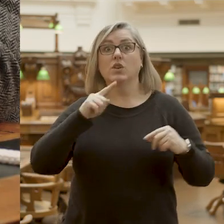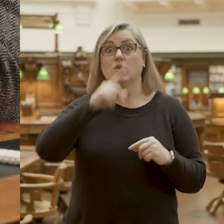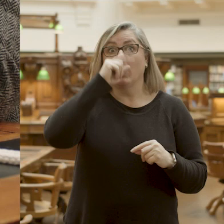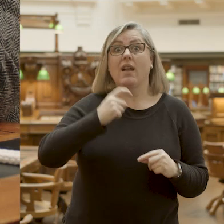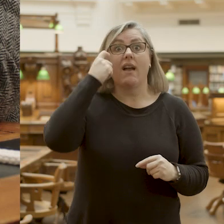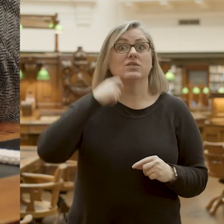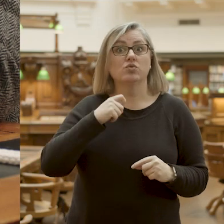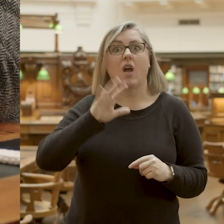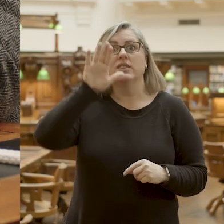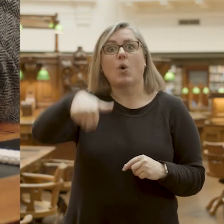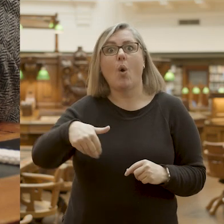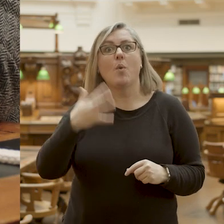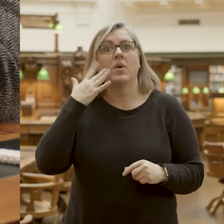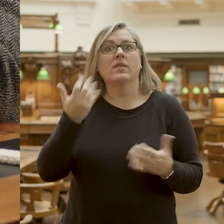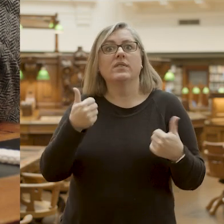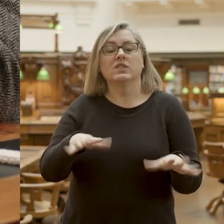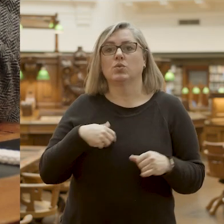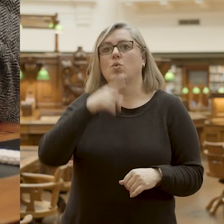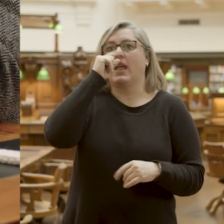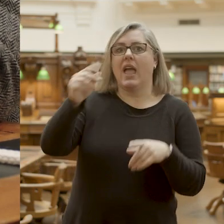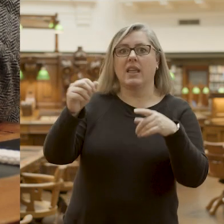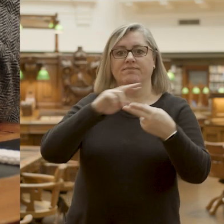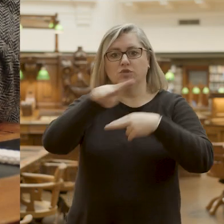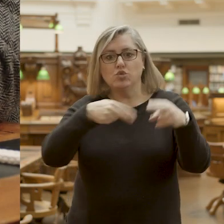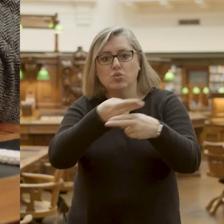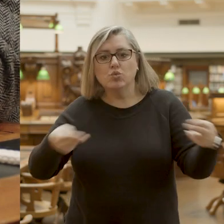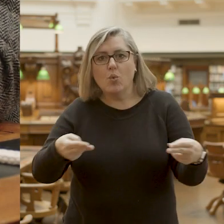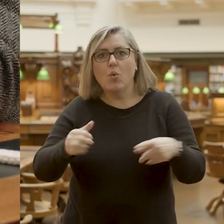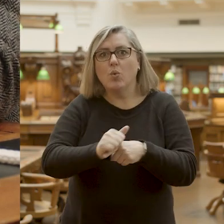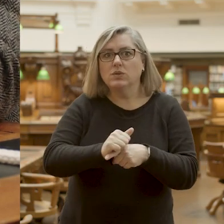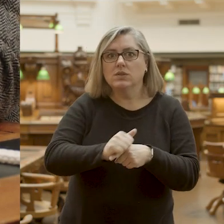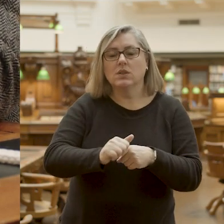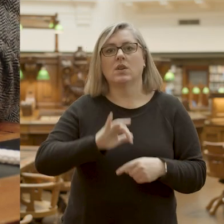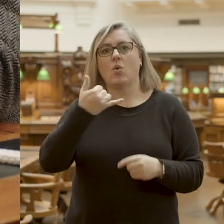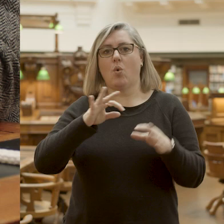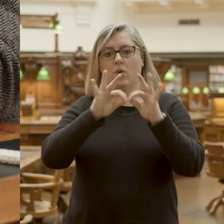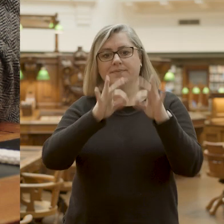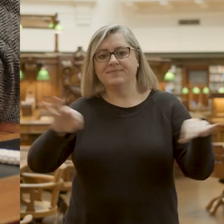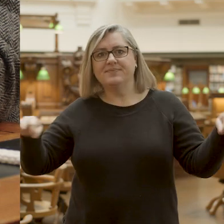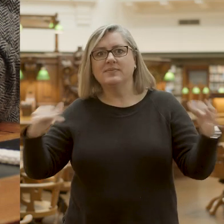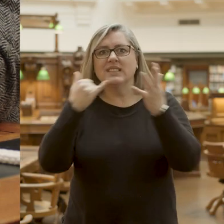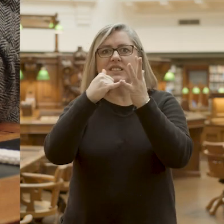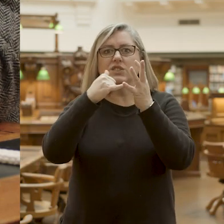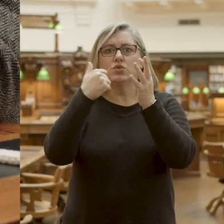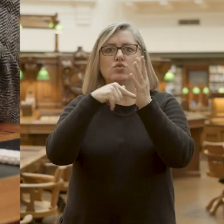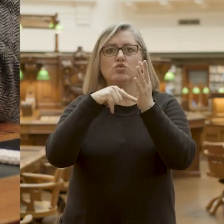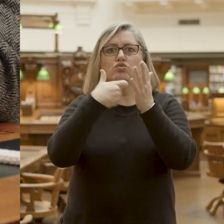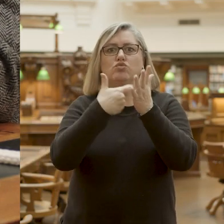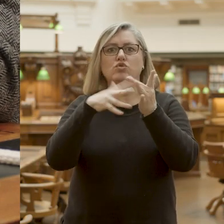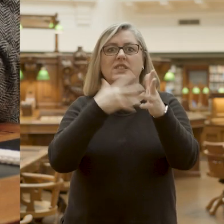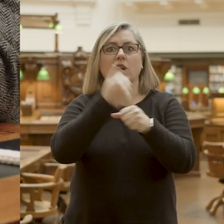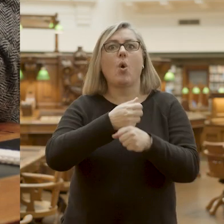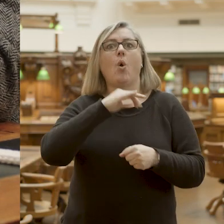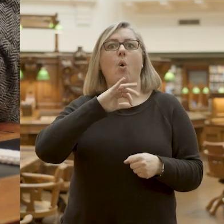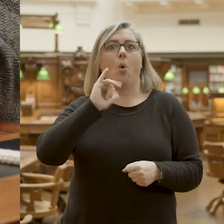at home when we're done. If you want to, you can do it with shoelaces, you can do it with string, or you can get some professional grade magician's